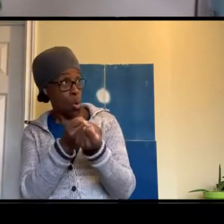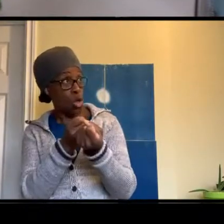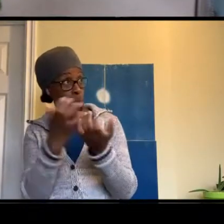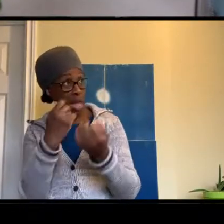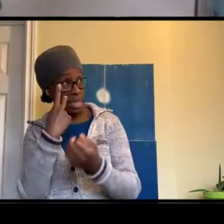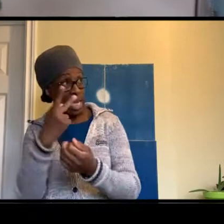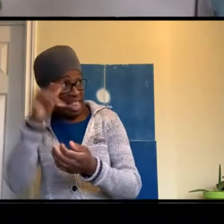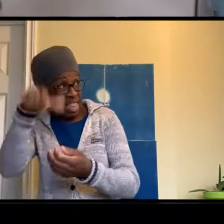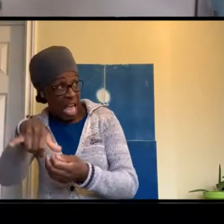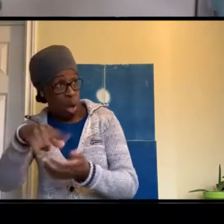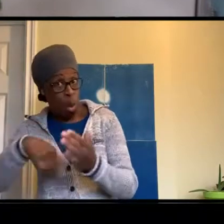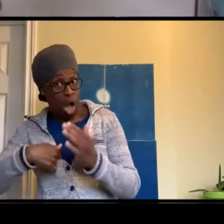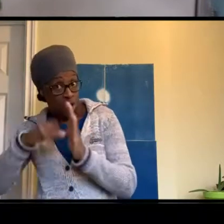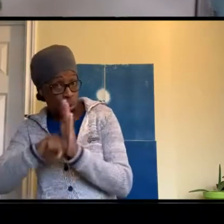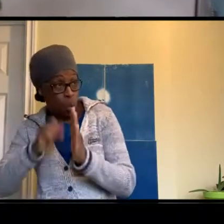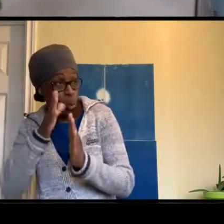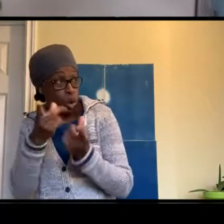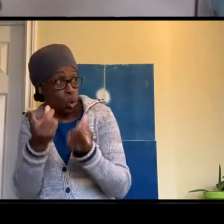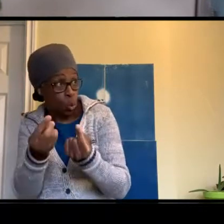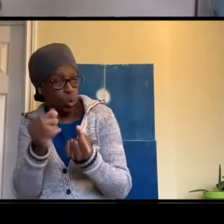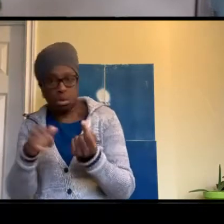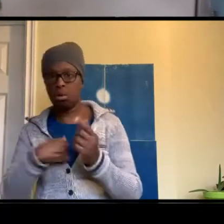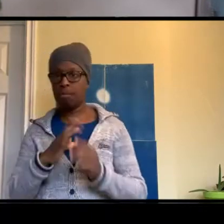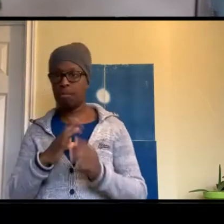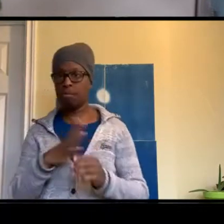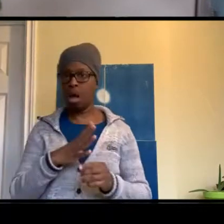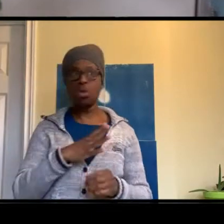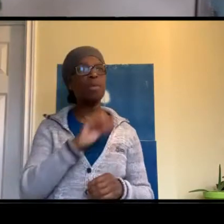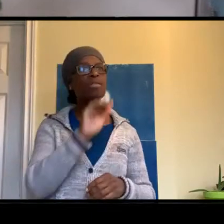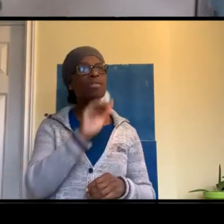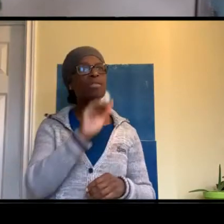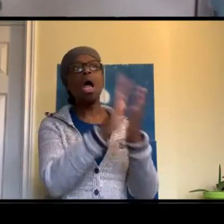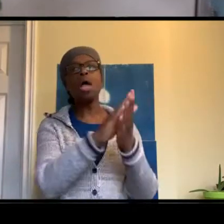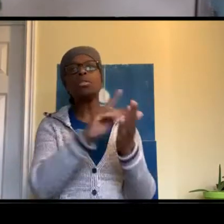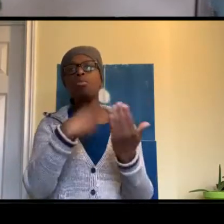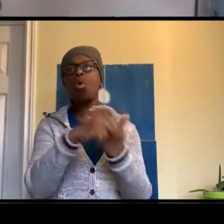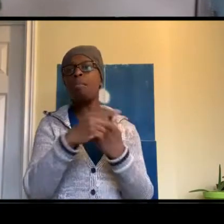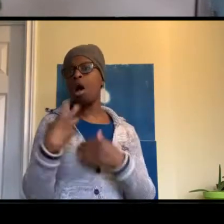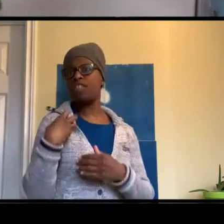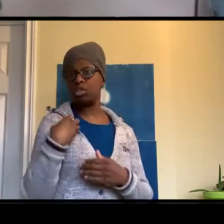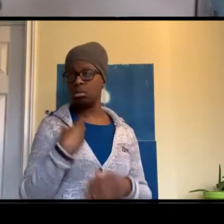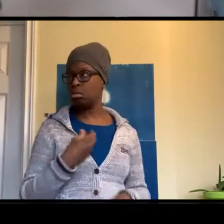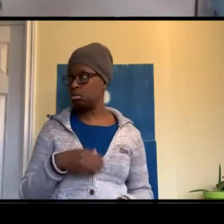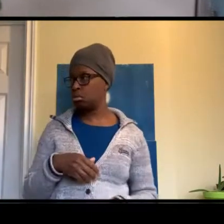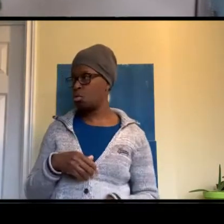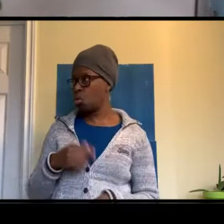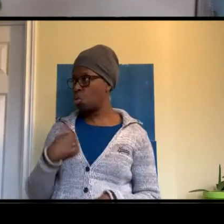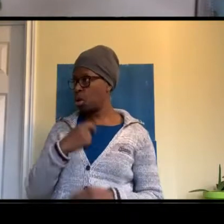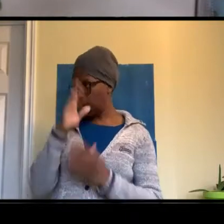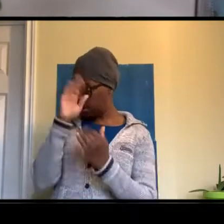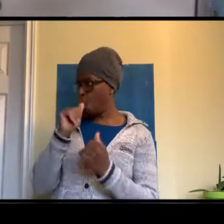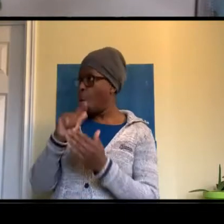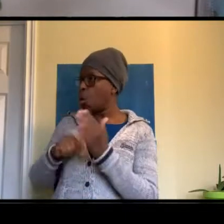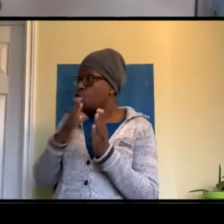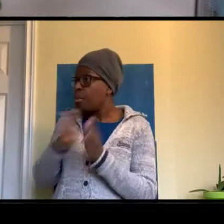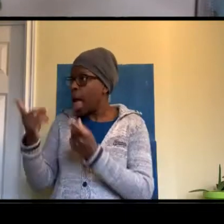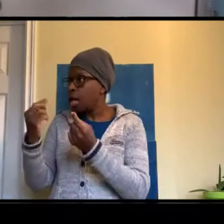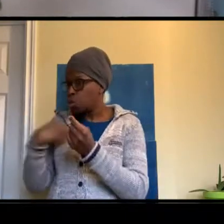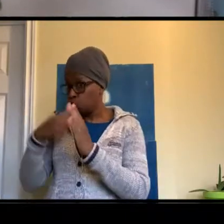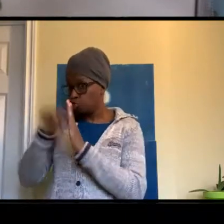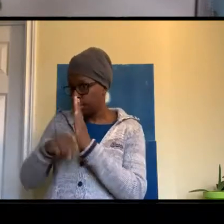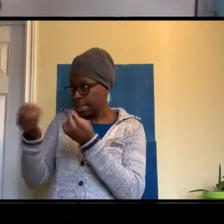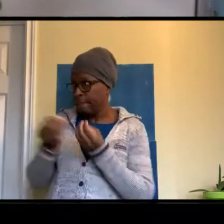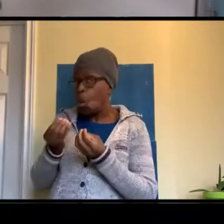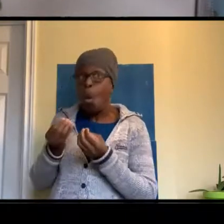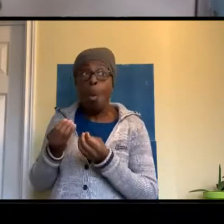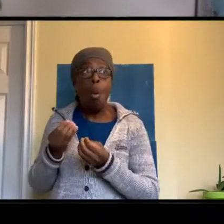already done, that means you have to sit down and start writing. And if you weren't planning on doing that in this